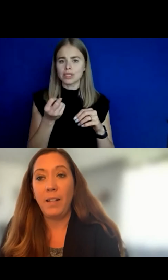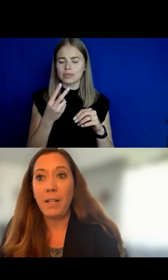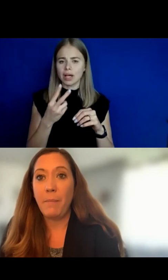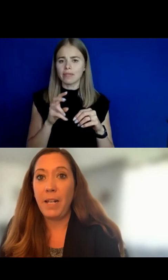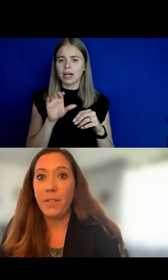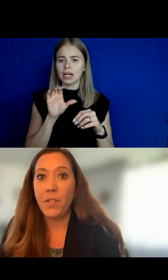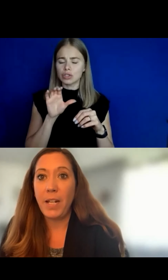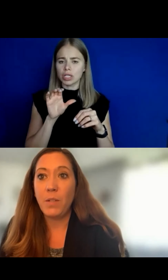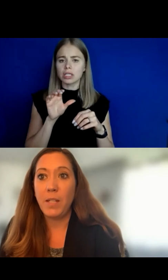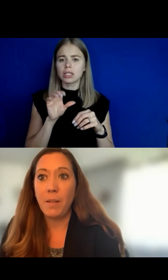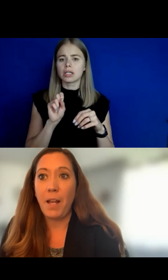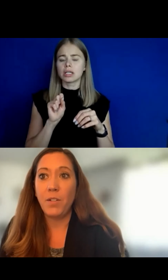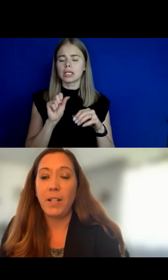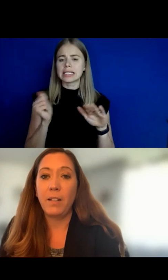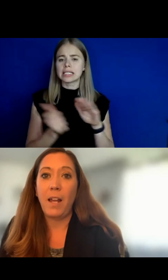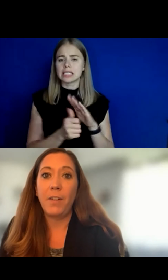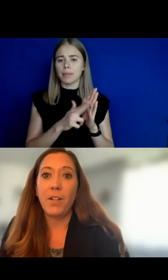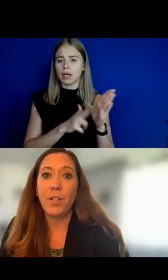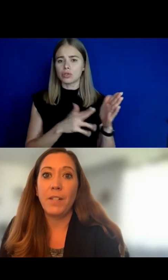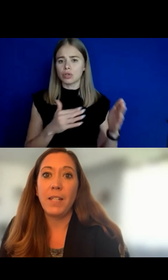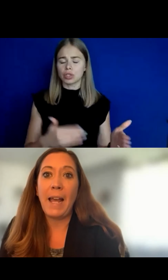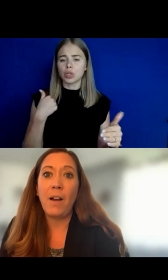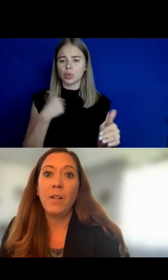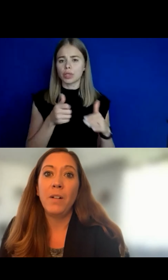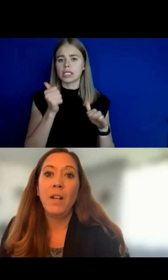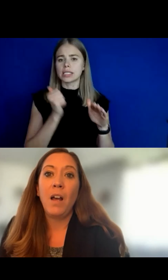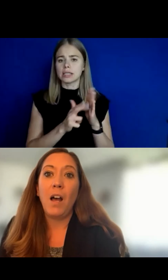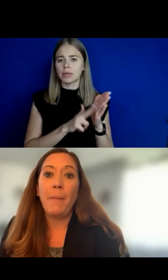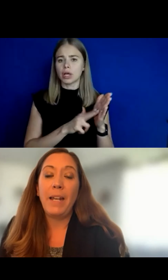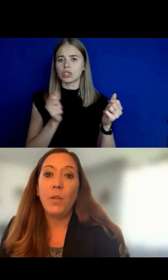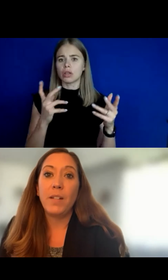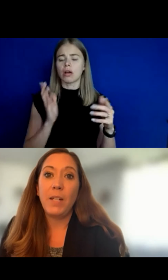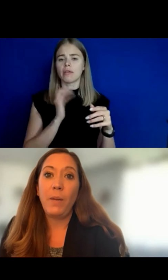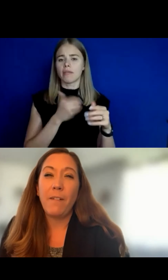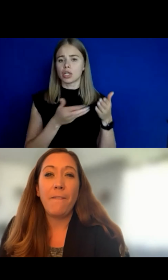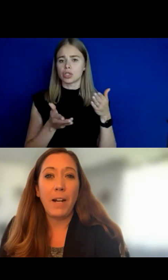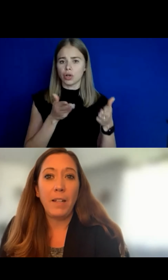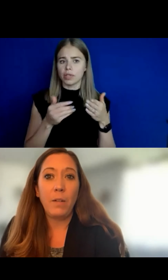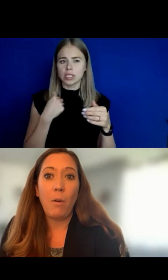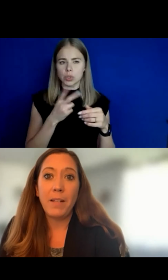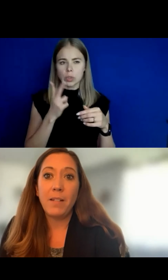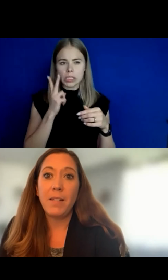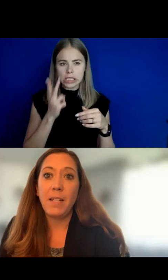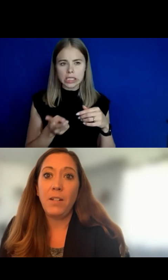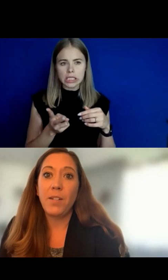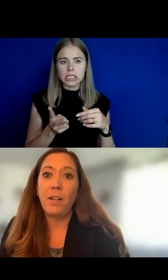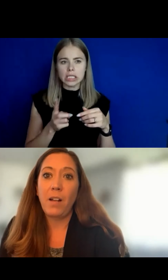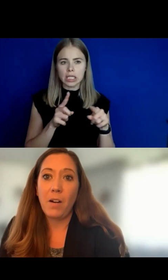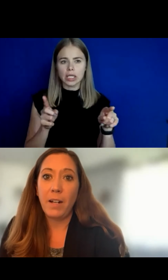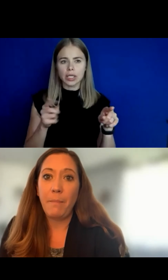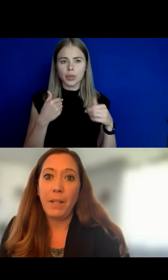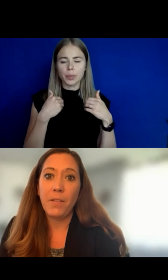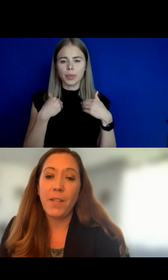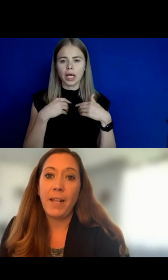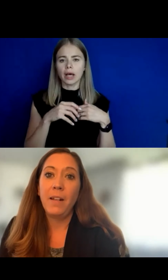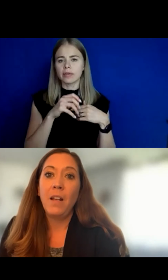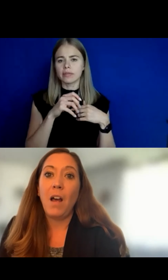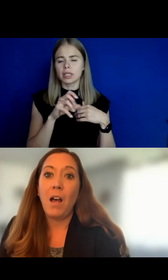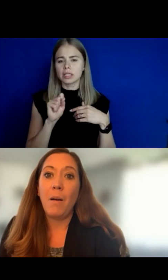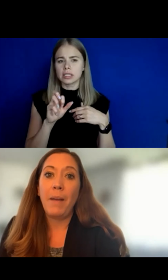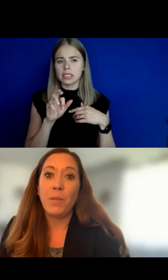not unlike many other states, we subcontract a lot of our services out. And you can see we have a fairly robust senior center congregate meal